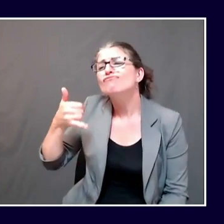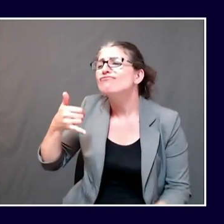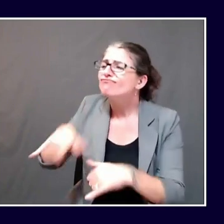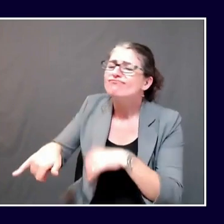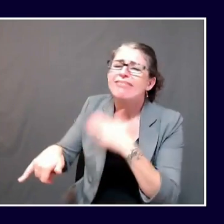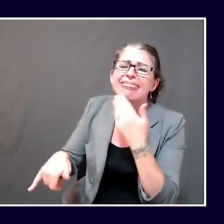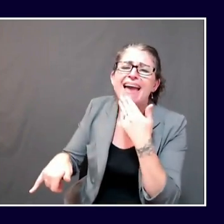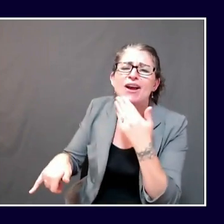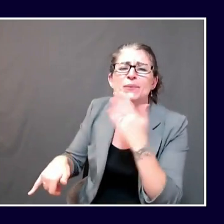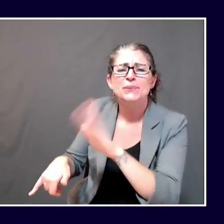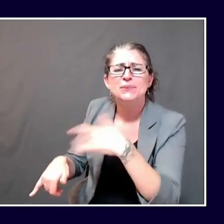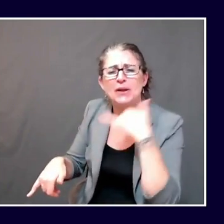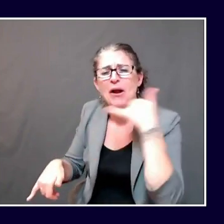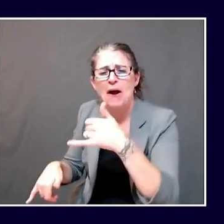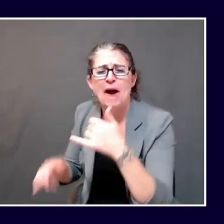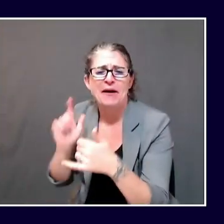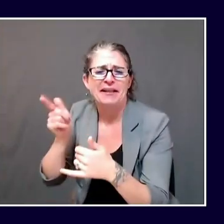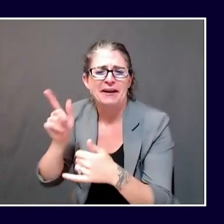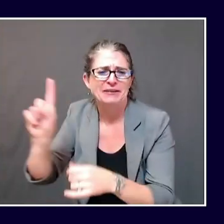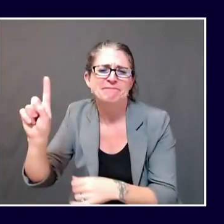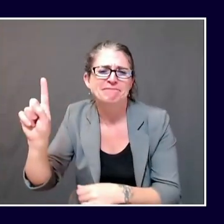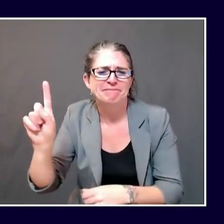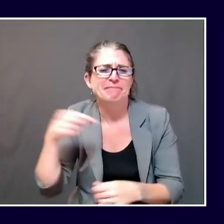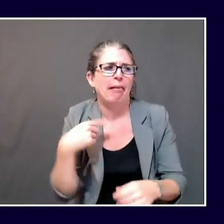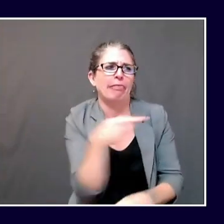I'm going to turn now to Amy Brown at WERU.